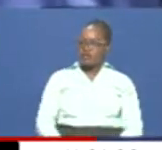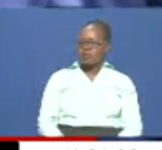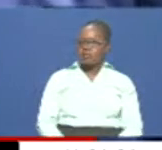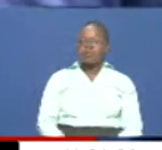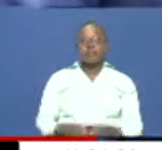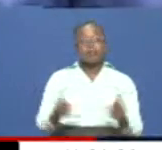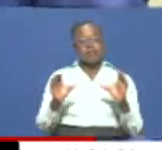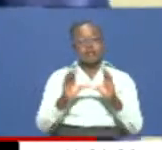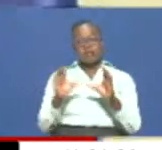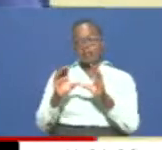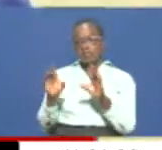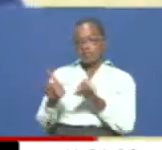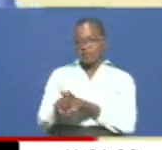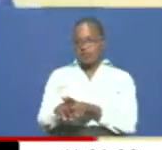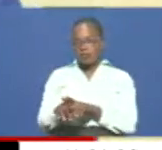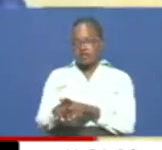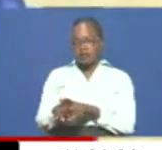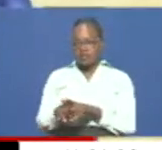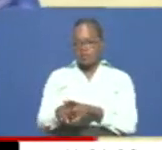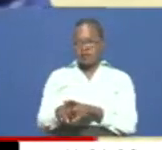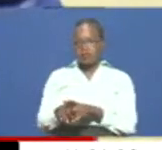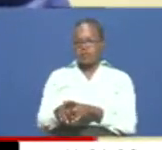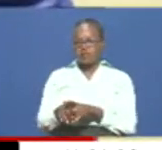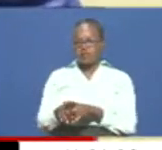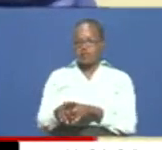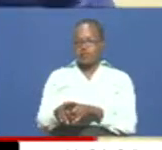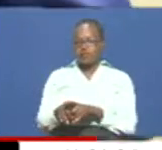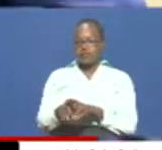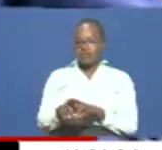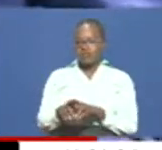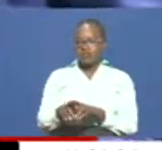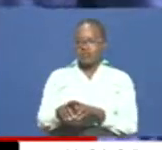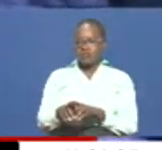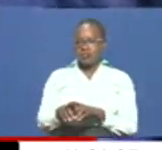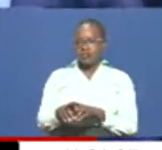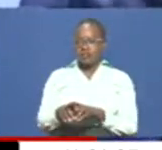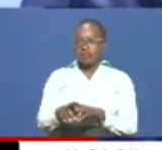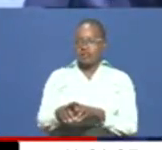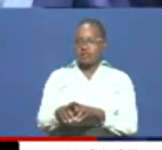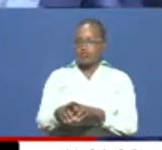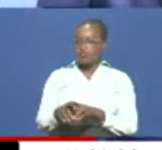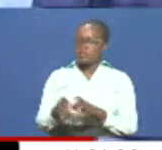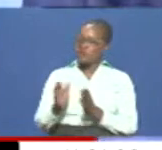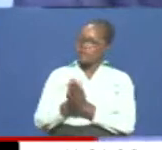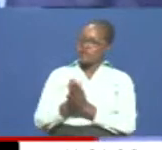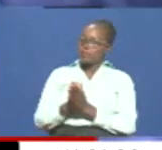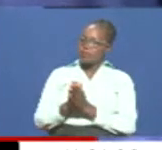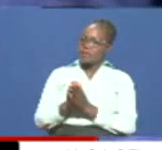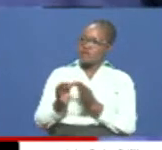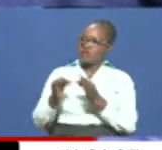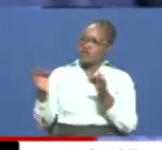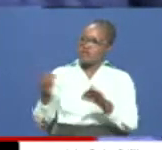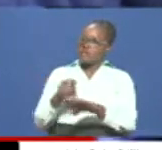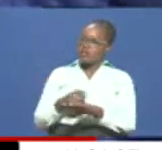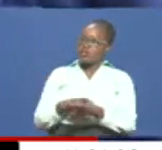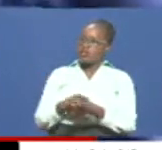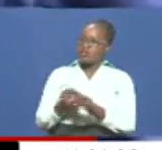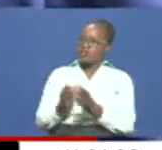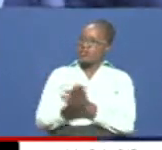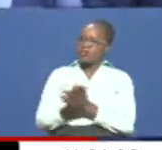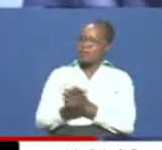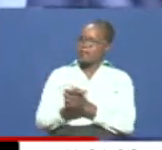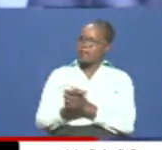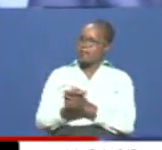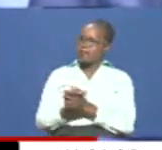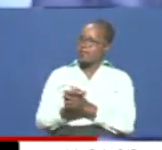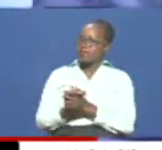Kibwa, a veteran athletics coach who has been in athletics for quite some time now. And he's going to tell us, maybe give us a glimpse of